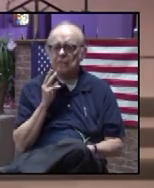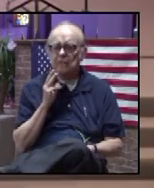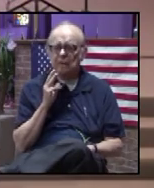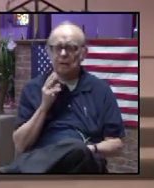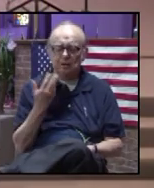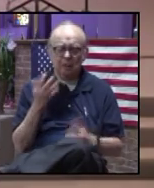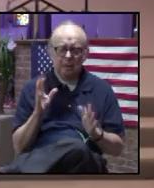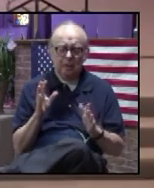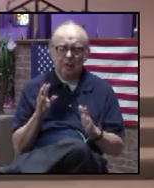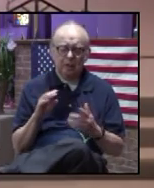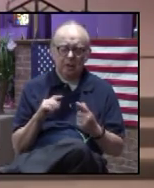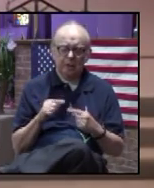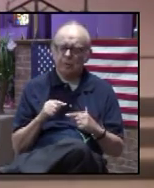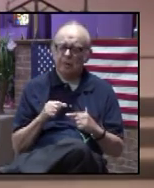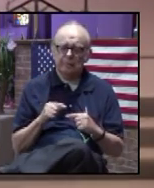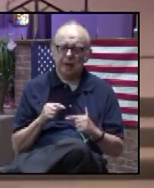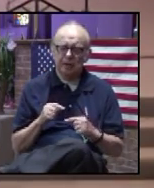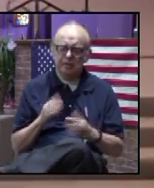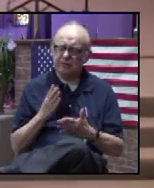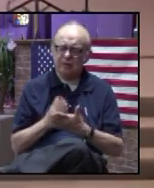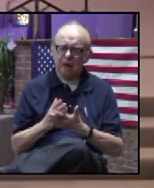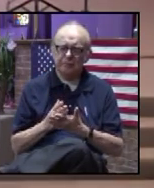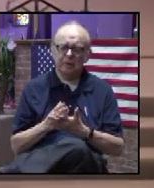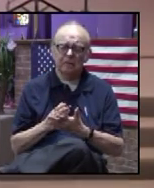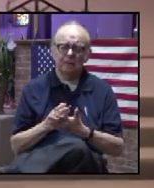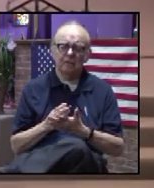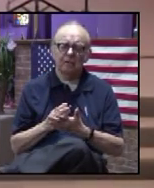He didn't want the pain numbed.